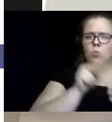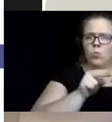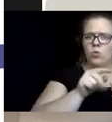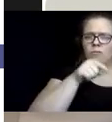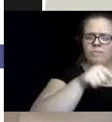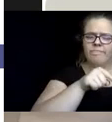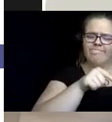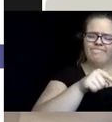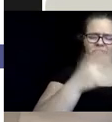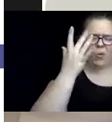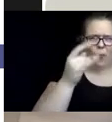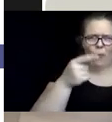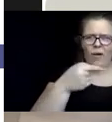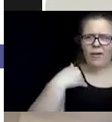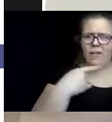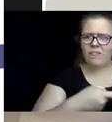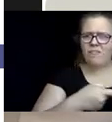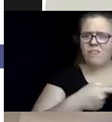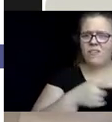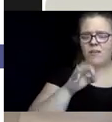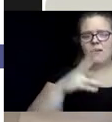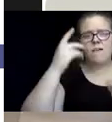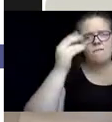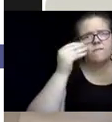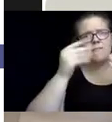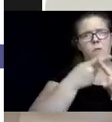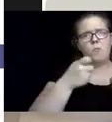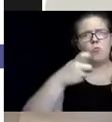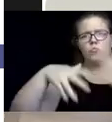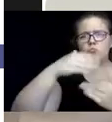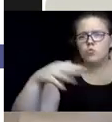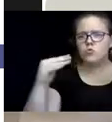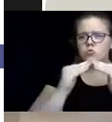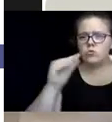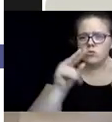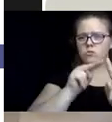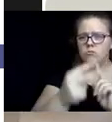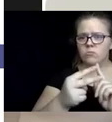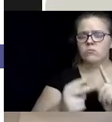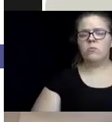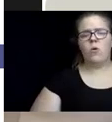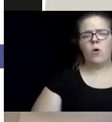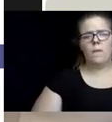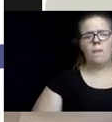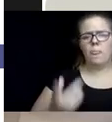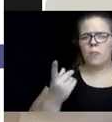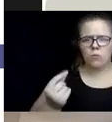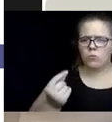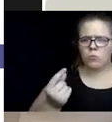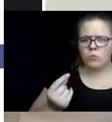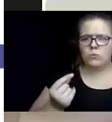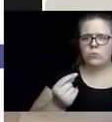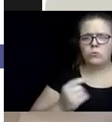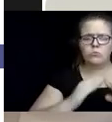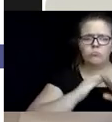are these issues there? If we are thinking about this from a social justice perspective, what should we do to stop this